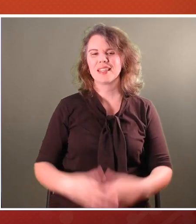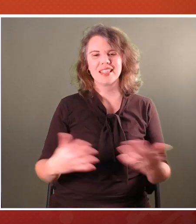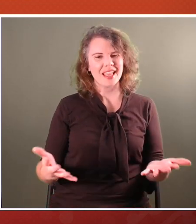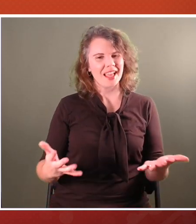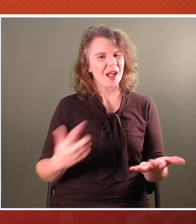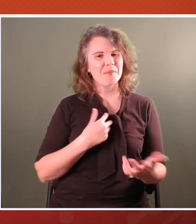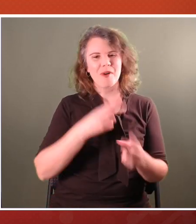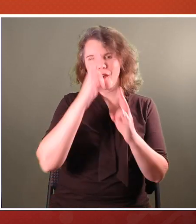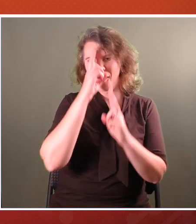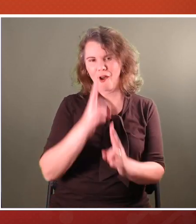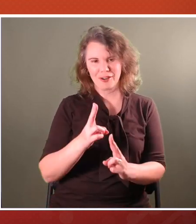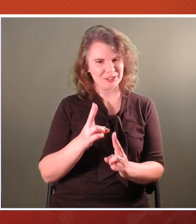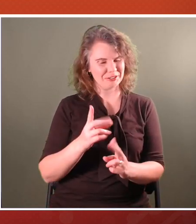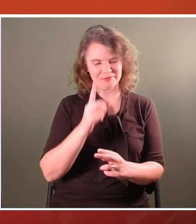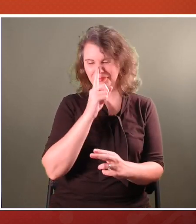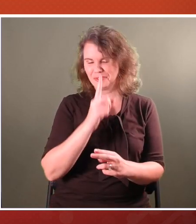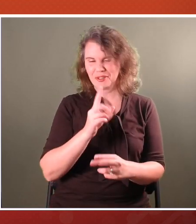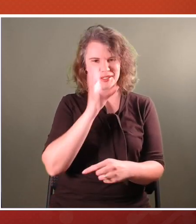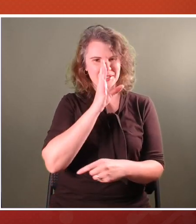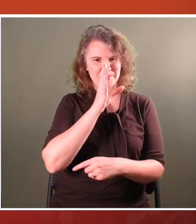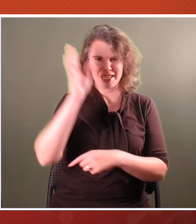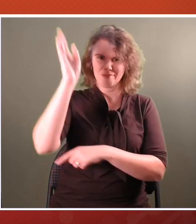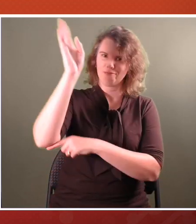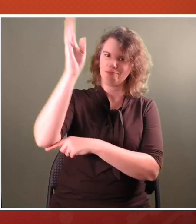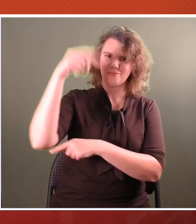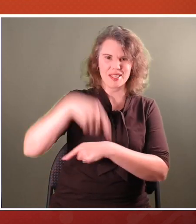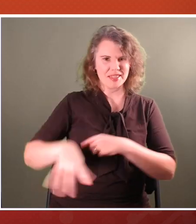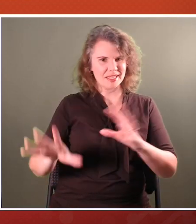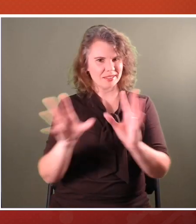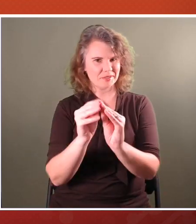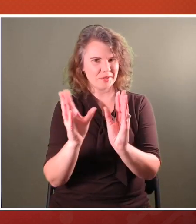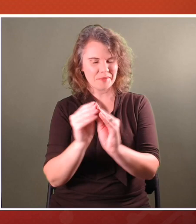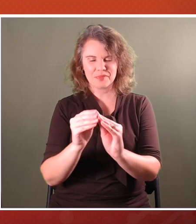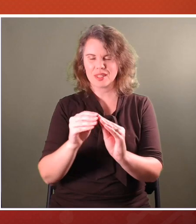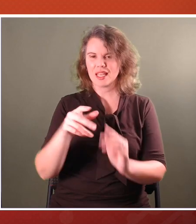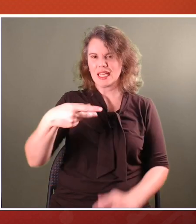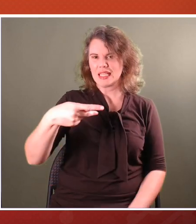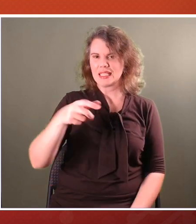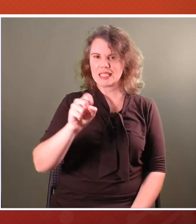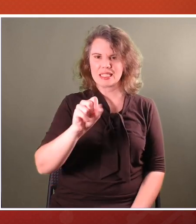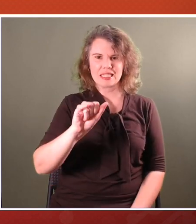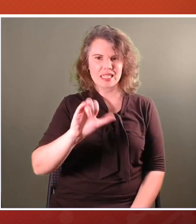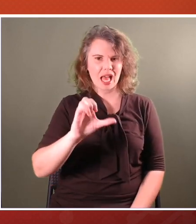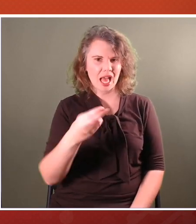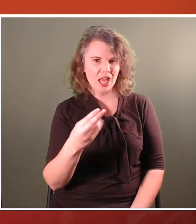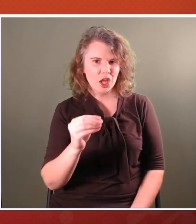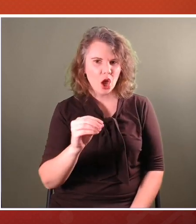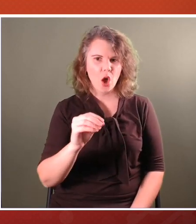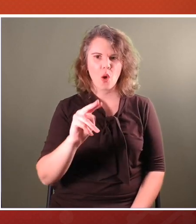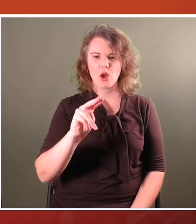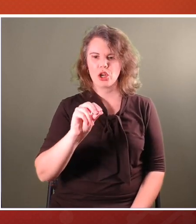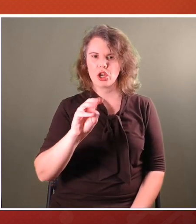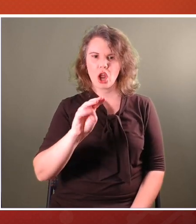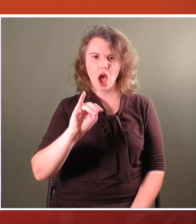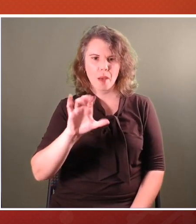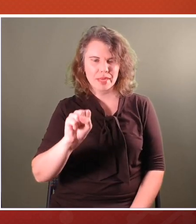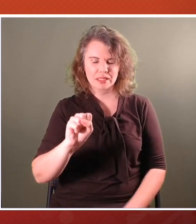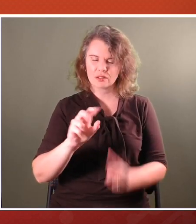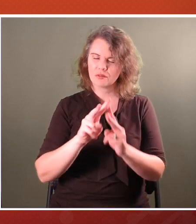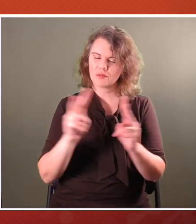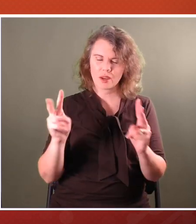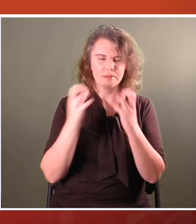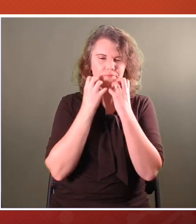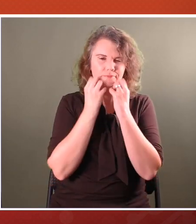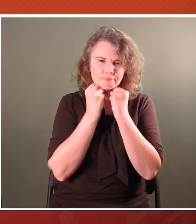much honored to speak at this meeting. Psychonomics has always been very close to my heart. I eagerly look at